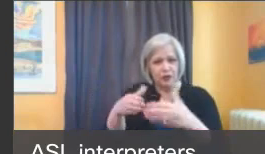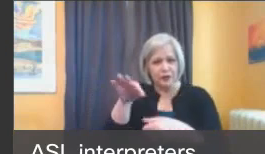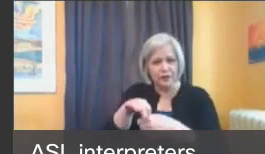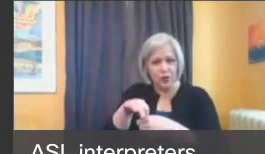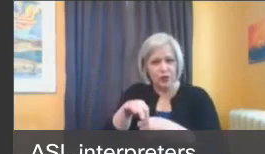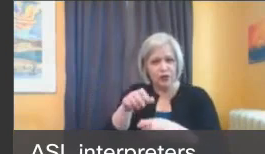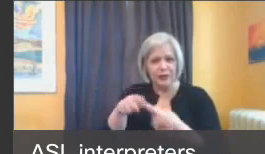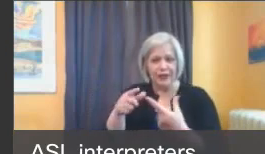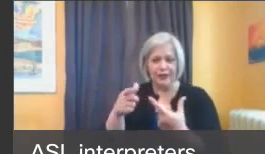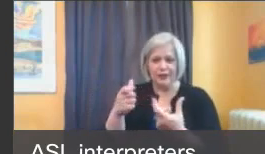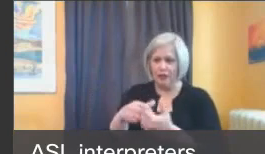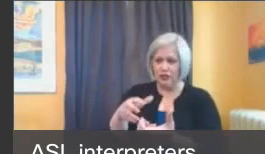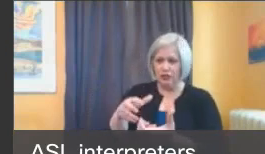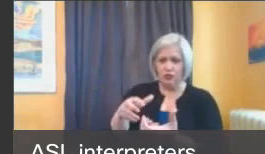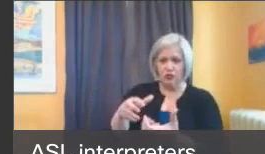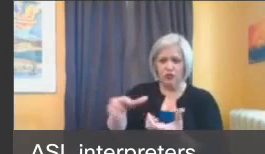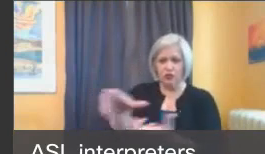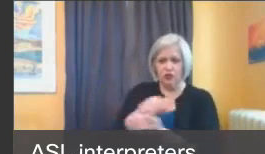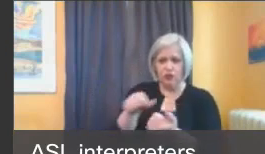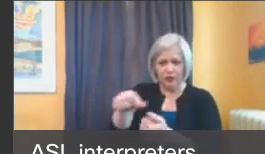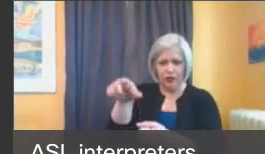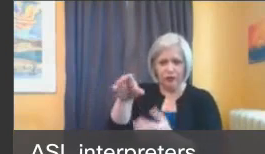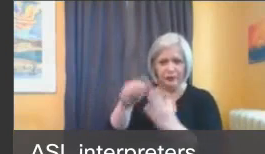after collections of the ballots and drop boxes like that?